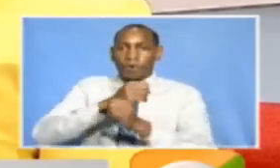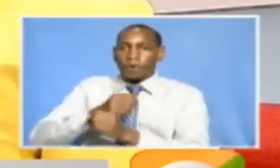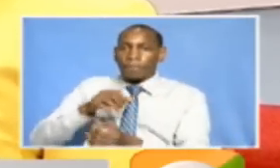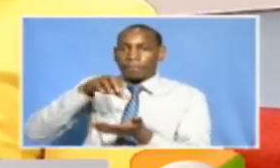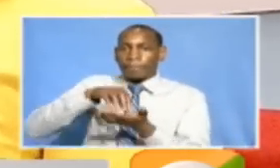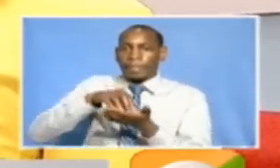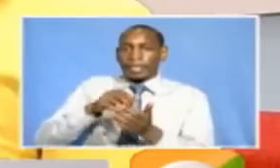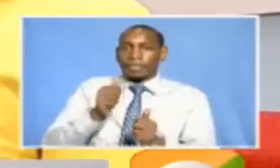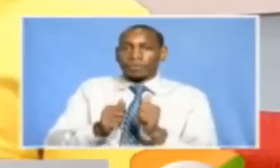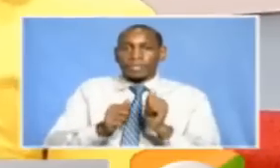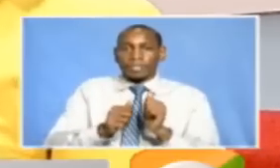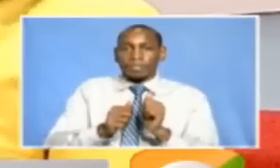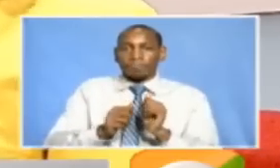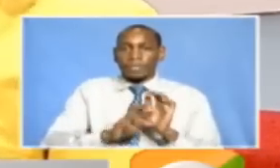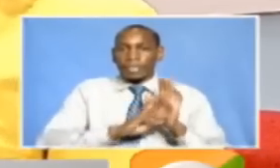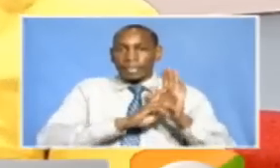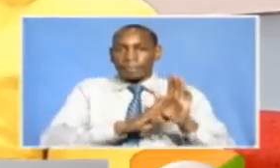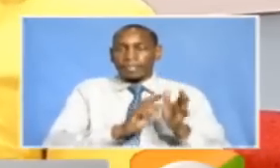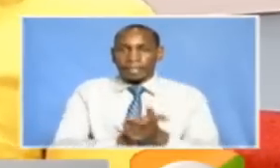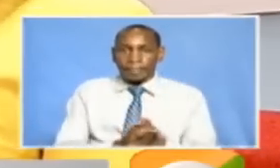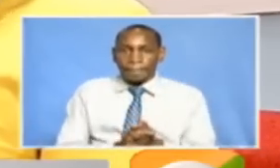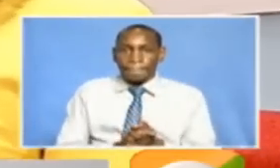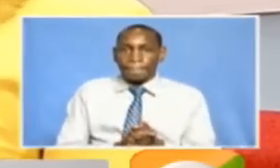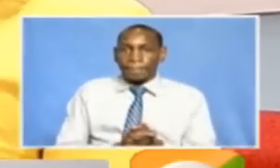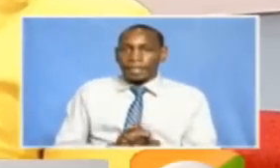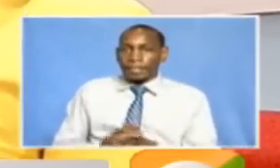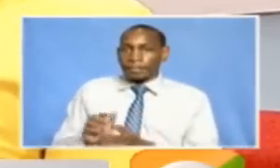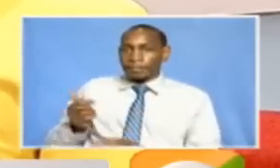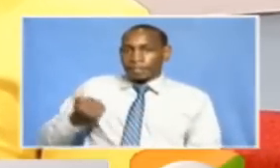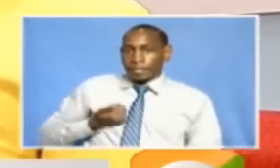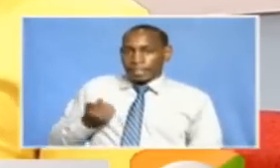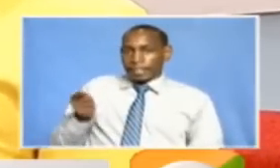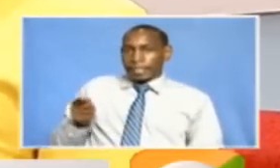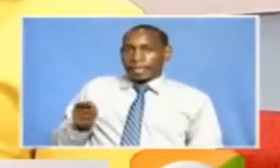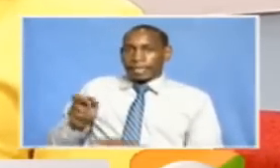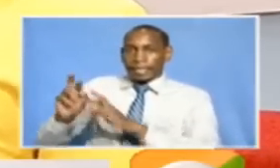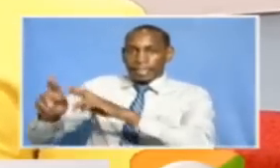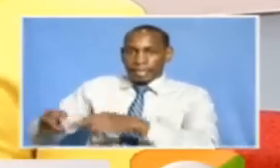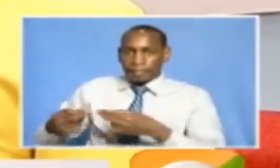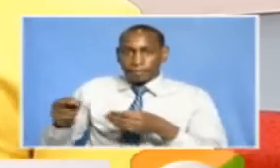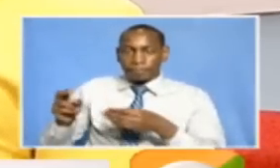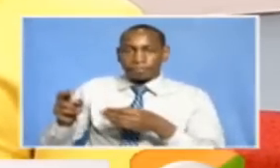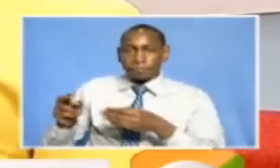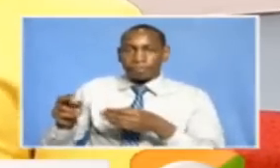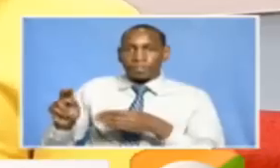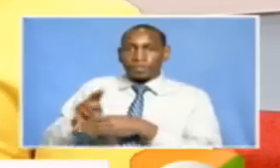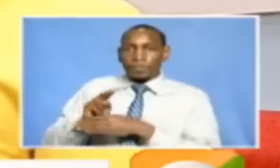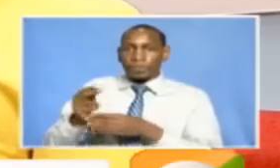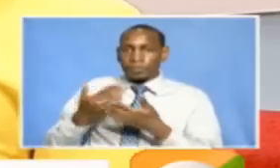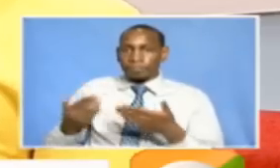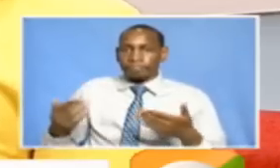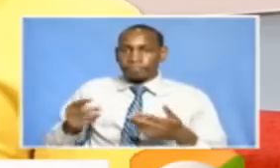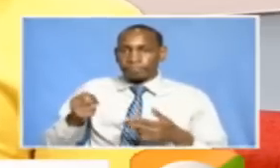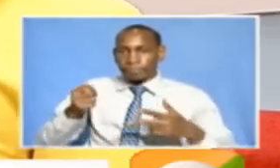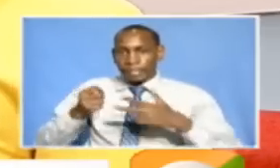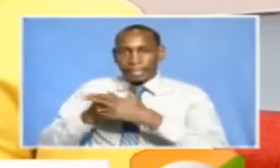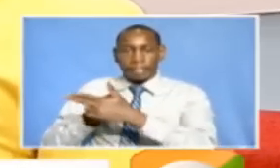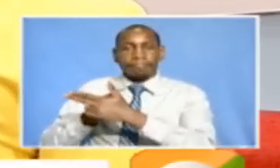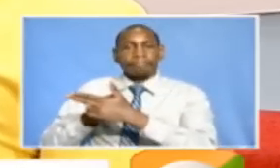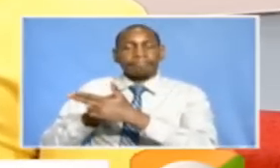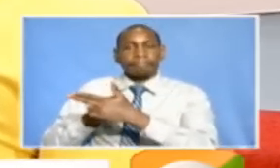speaking to. You waylay a girl, you defile her, and then you go ahead and even use razor blade to cut her private parts. I